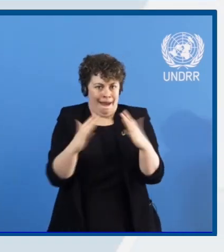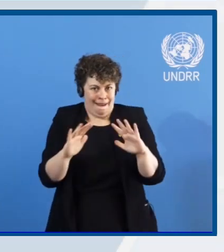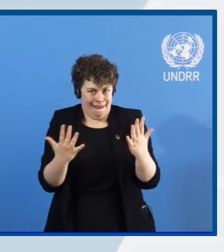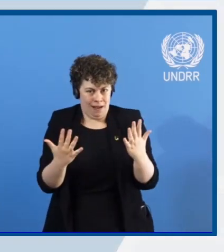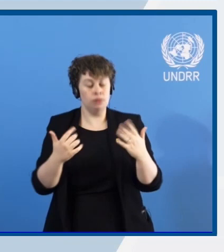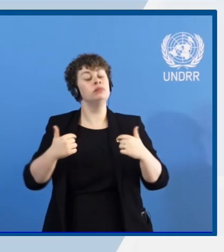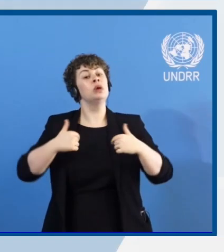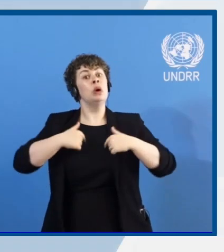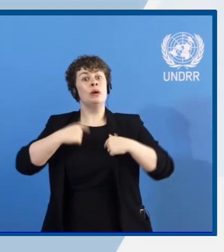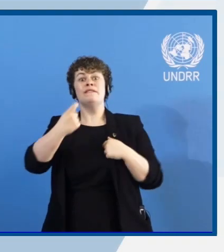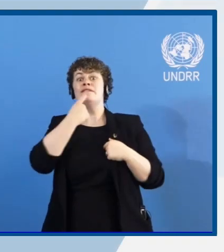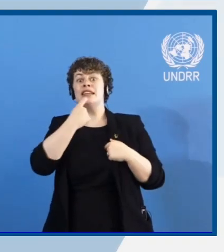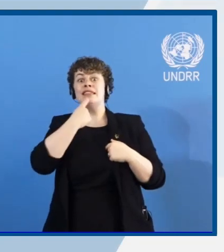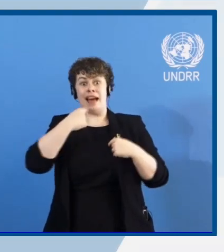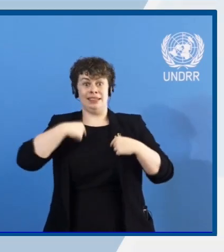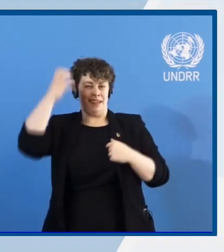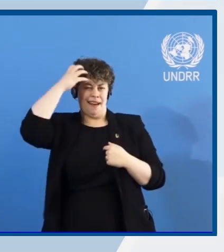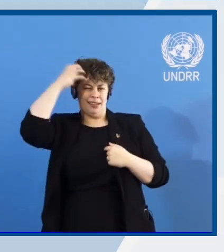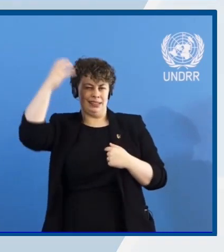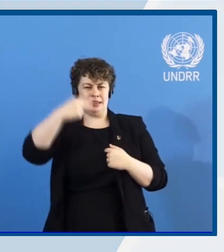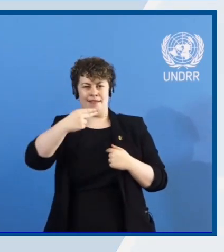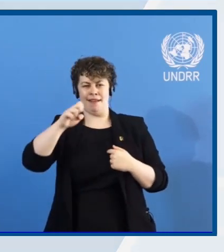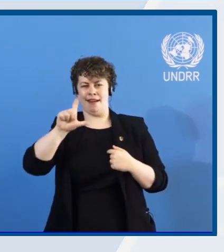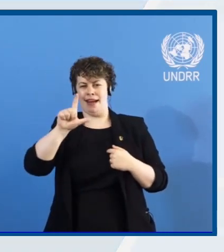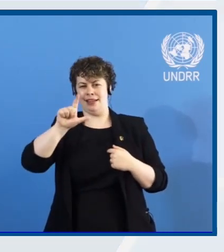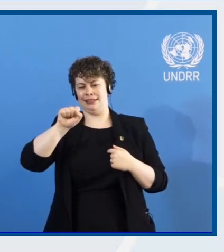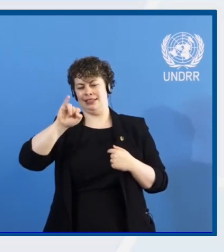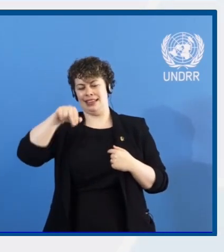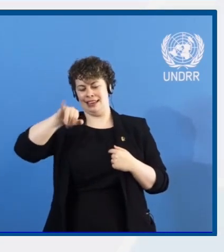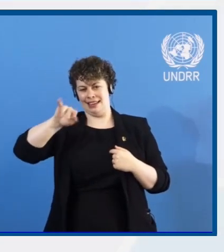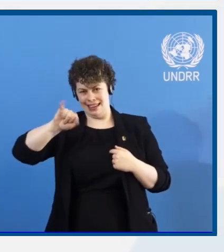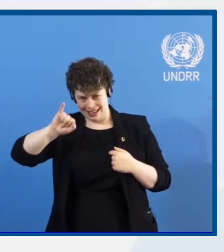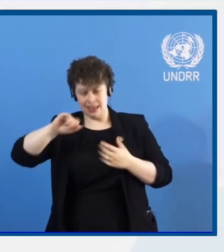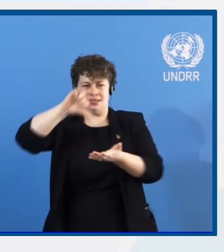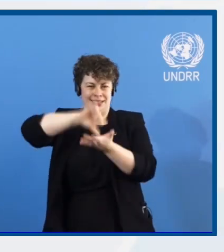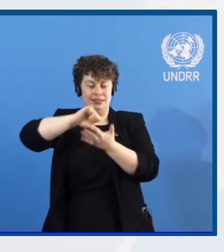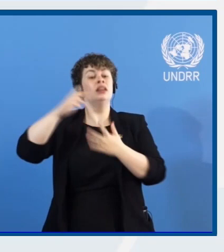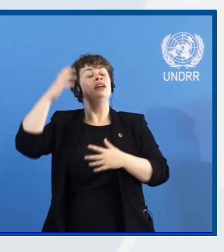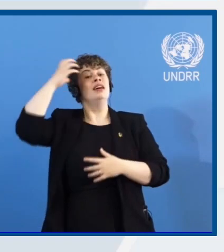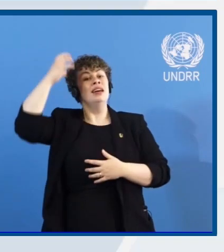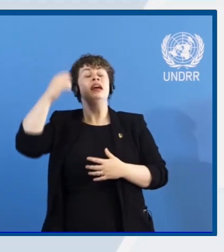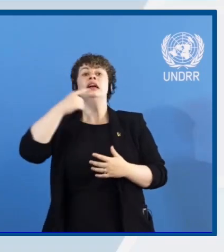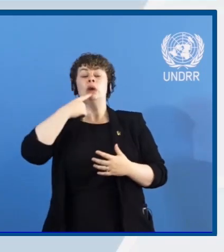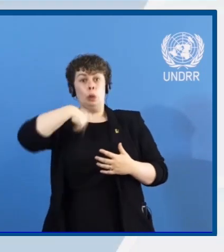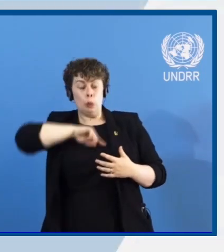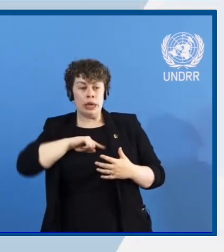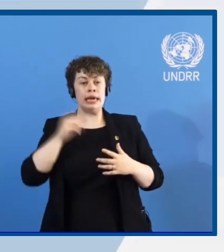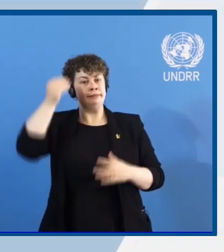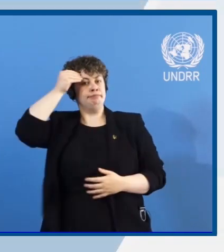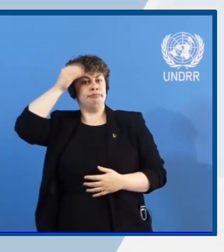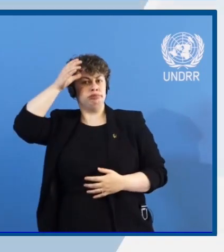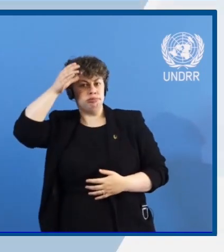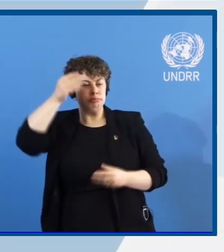and strivers to develop tools to address knowledge and expertise gaps in macroeconomic